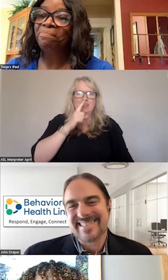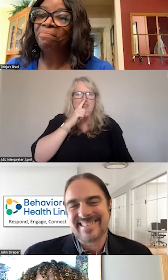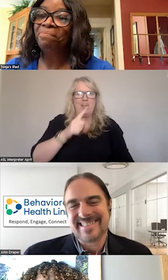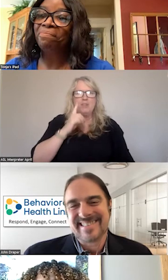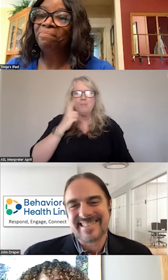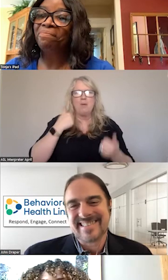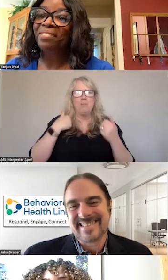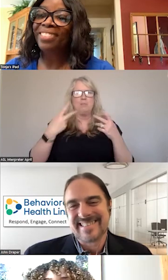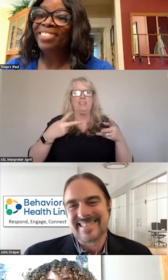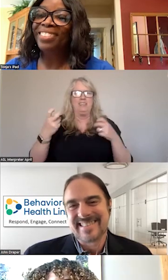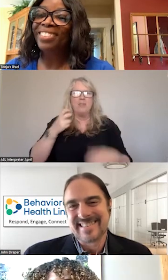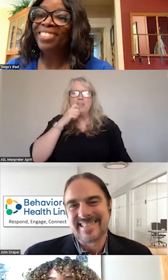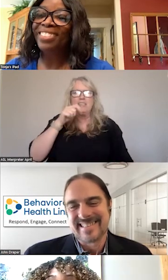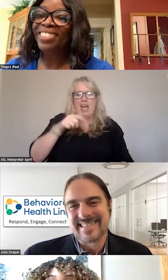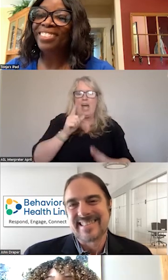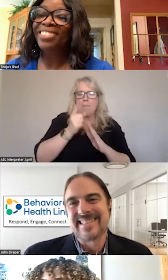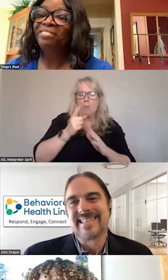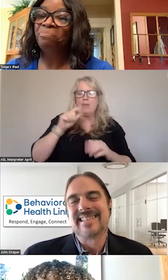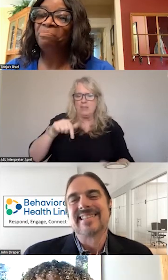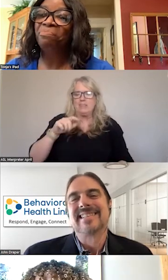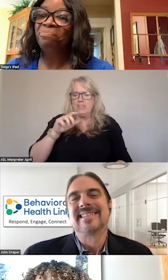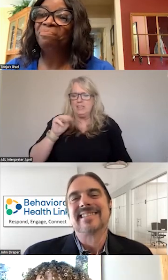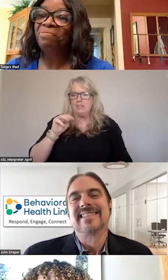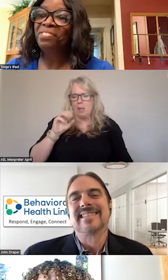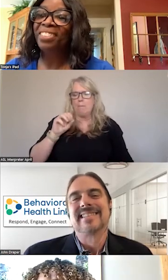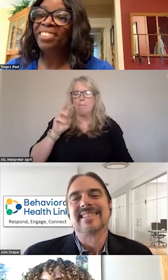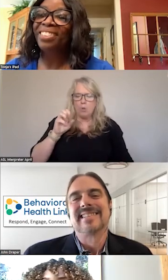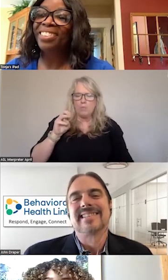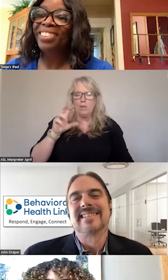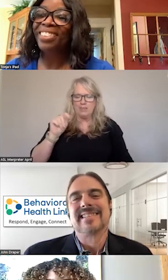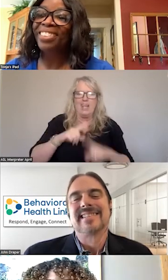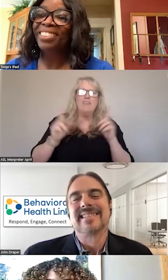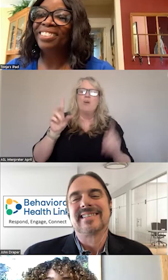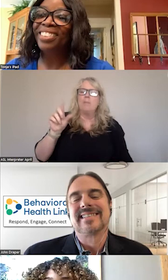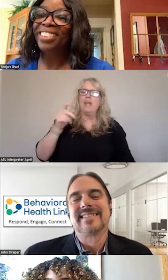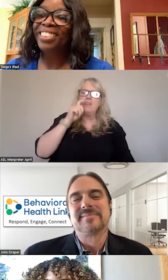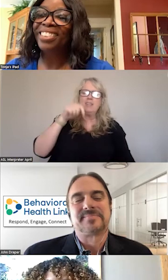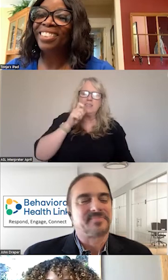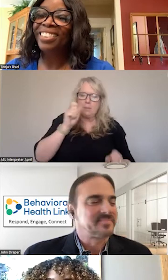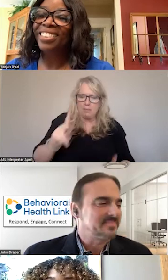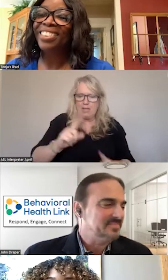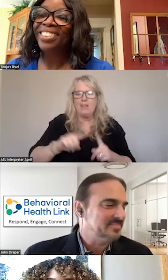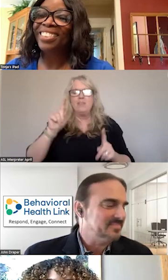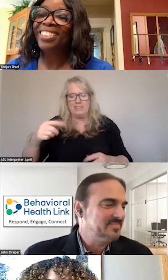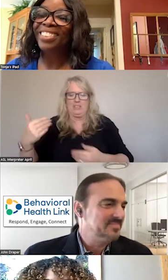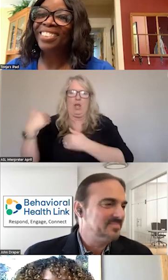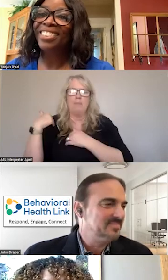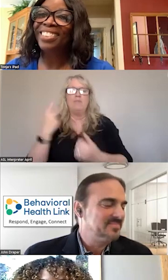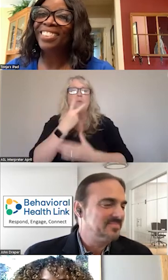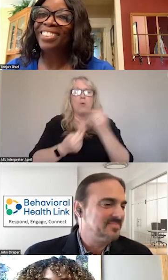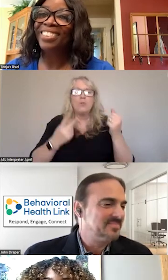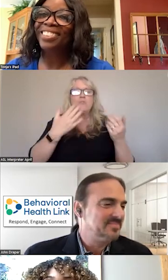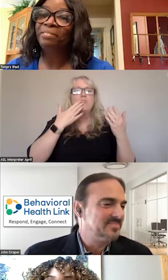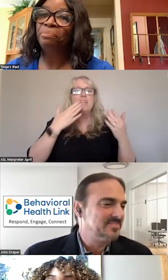from you. This is not a moment, this is a movement, and I'm gonna steal from Dan. This is not an opportunity, this is an obligation. So thank you.